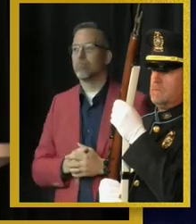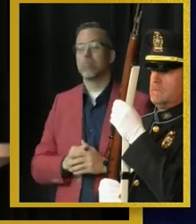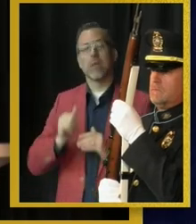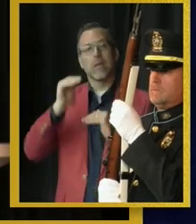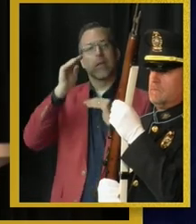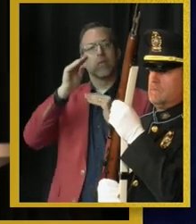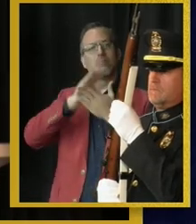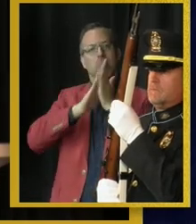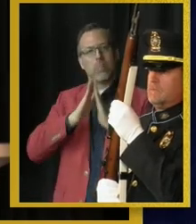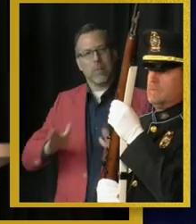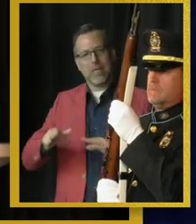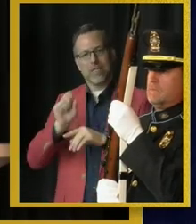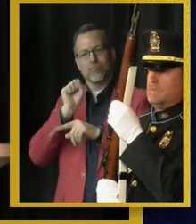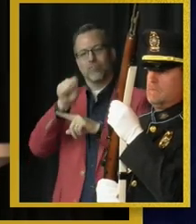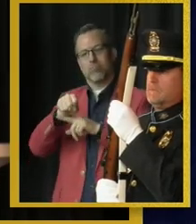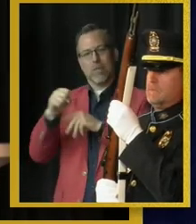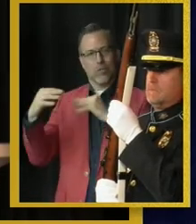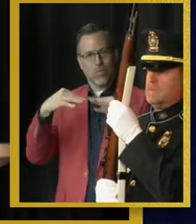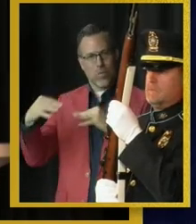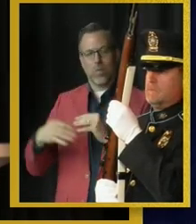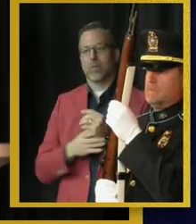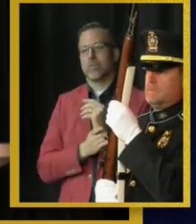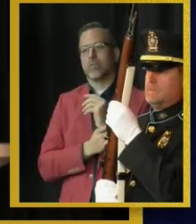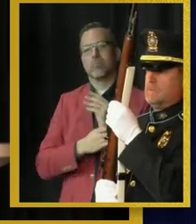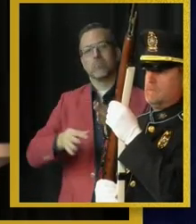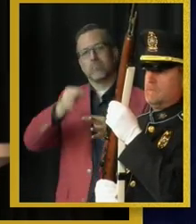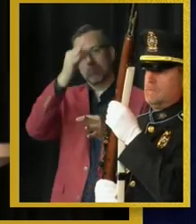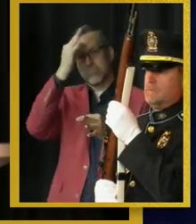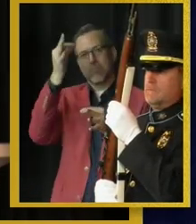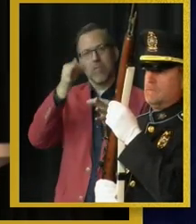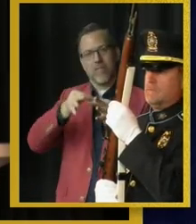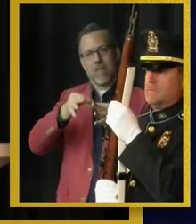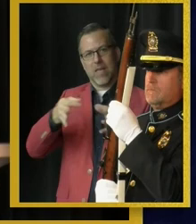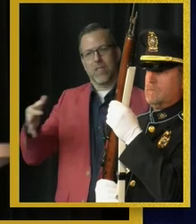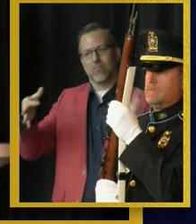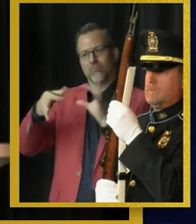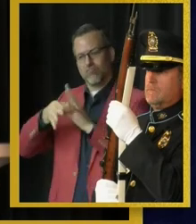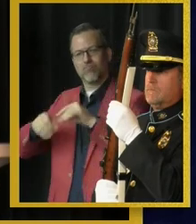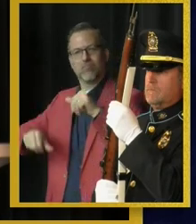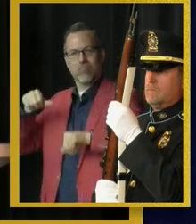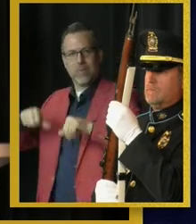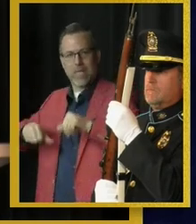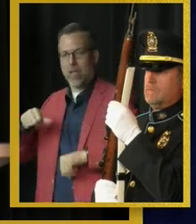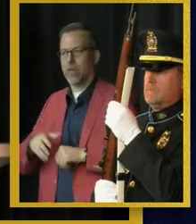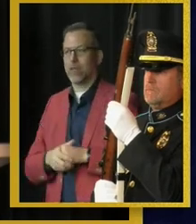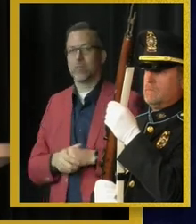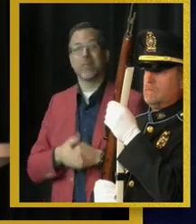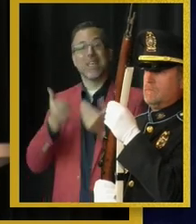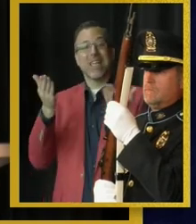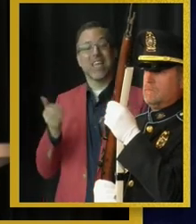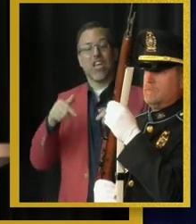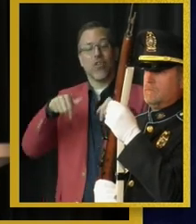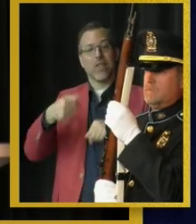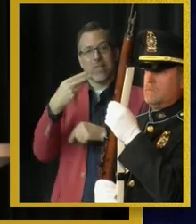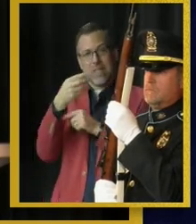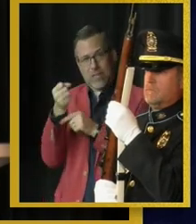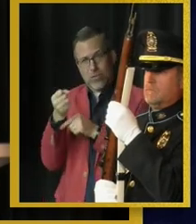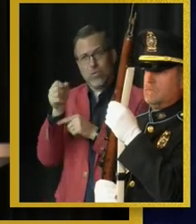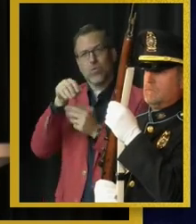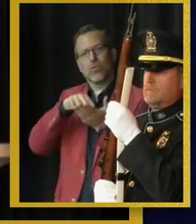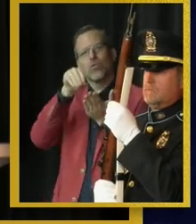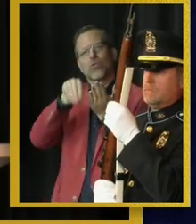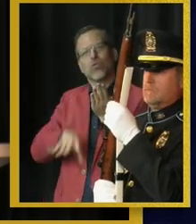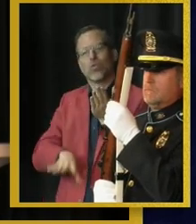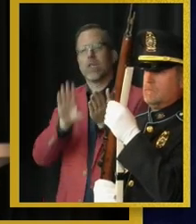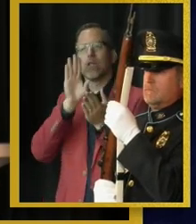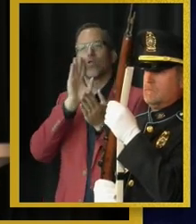Peace dominates war. Faith reconciles doubt. Here at James Lawson, students will